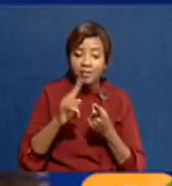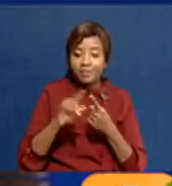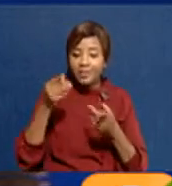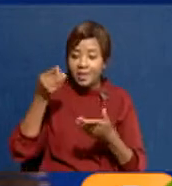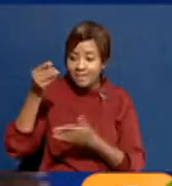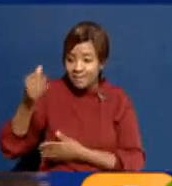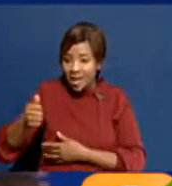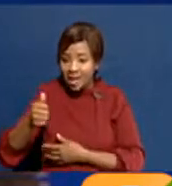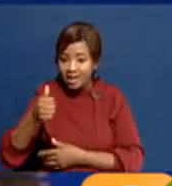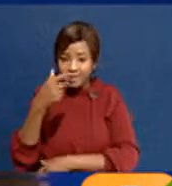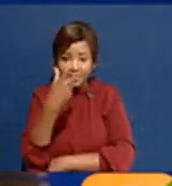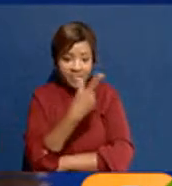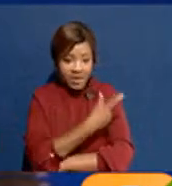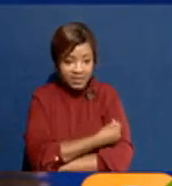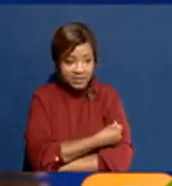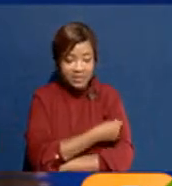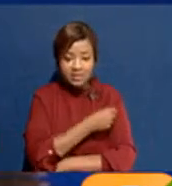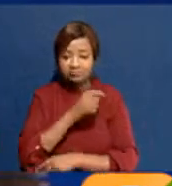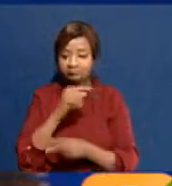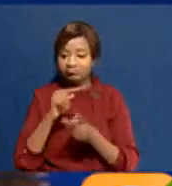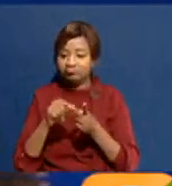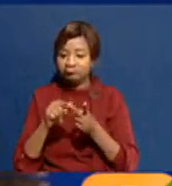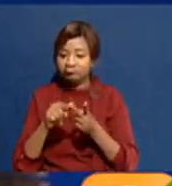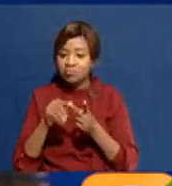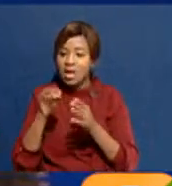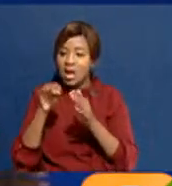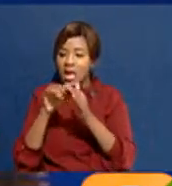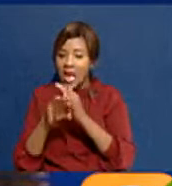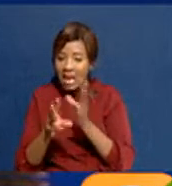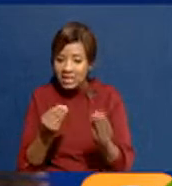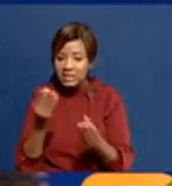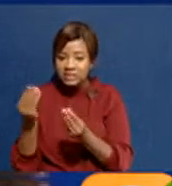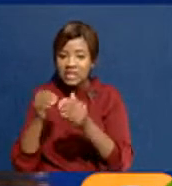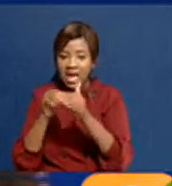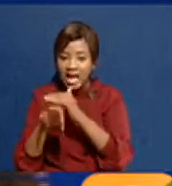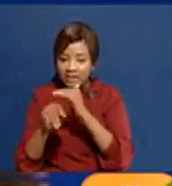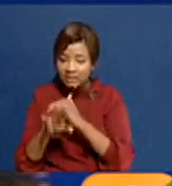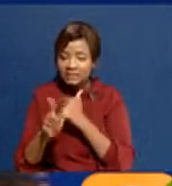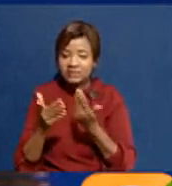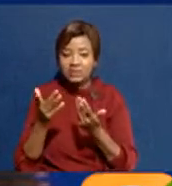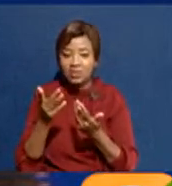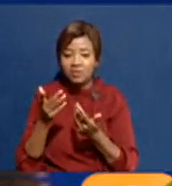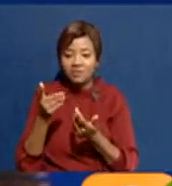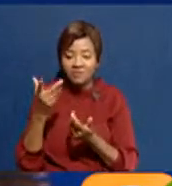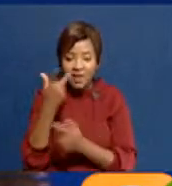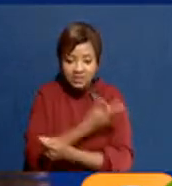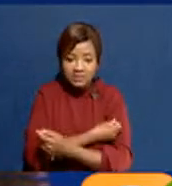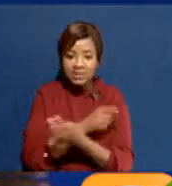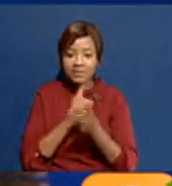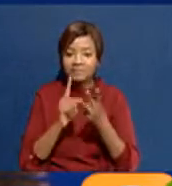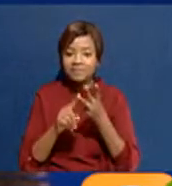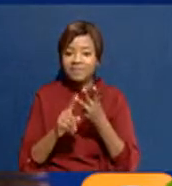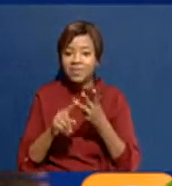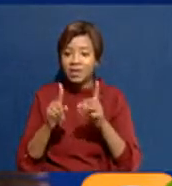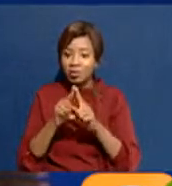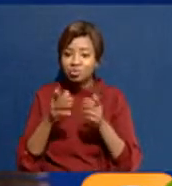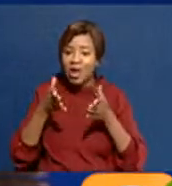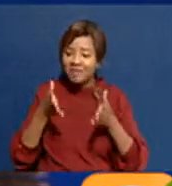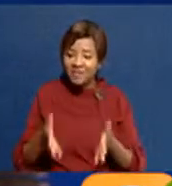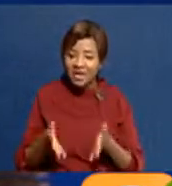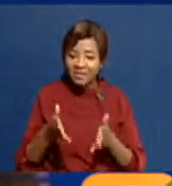the vaccines, not only in the availability of their vaccines, the accessibility as well has to be